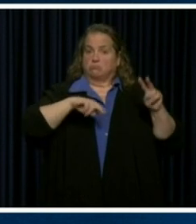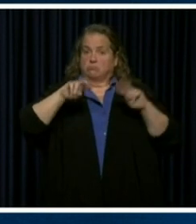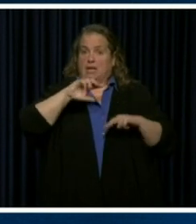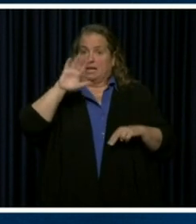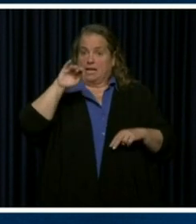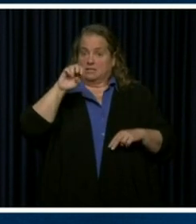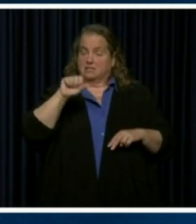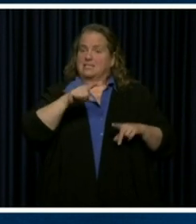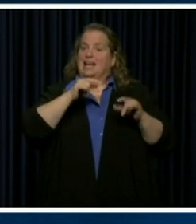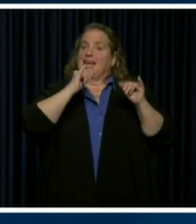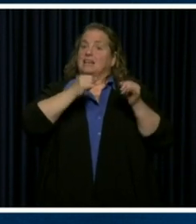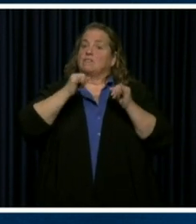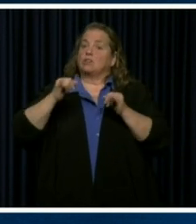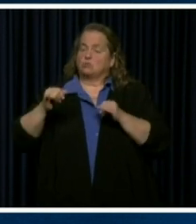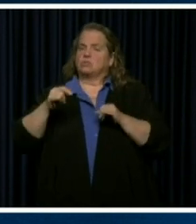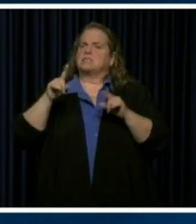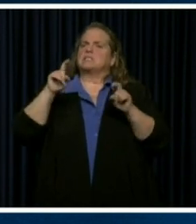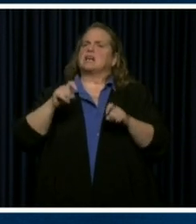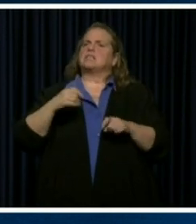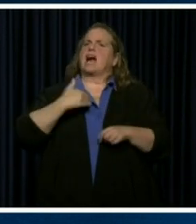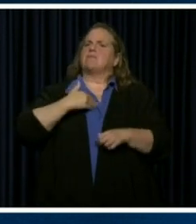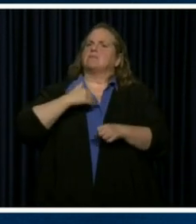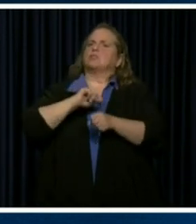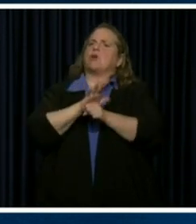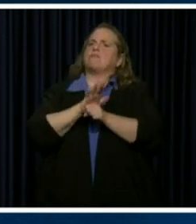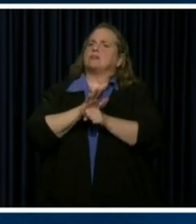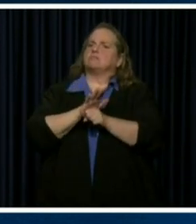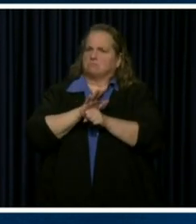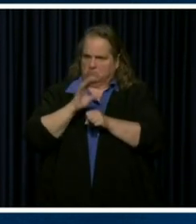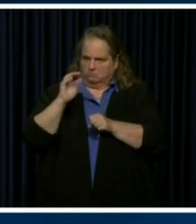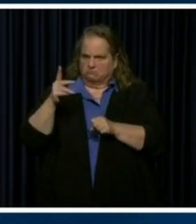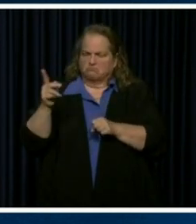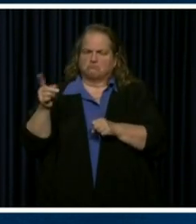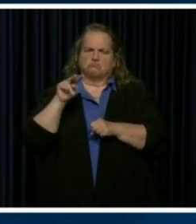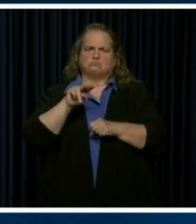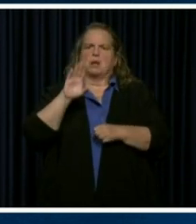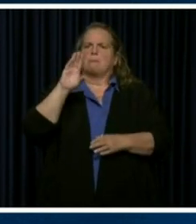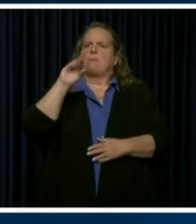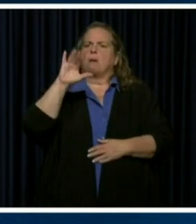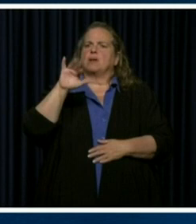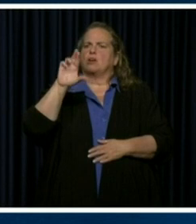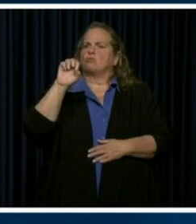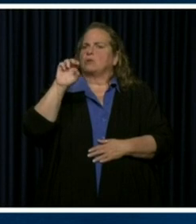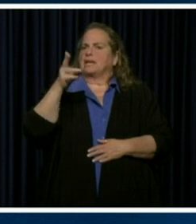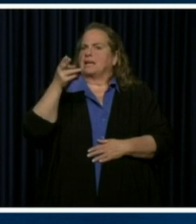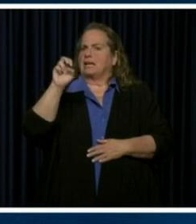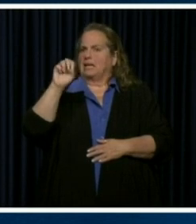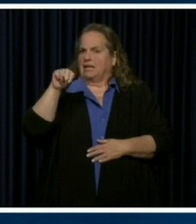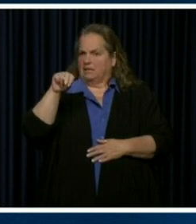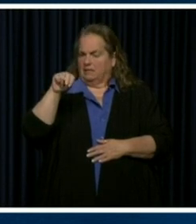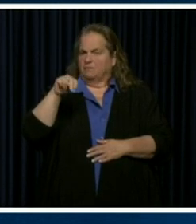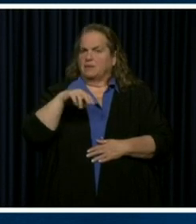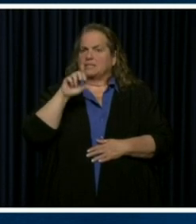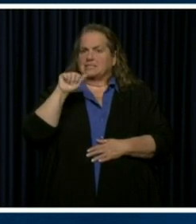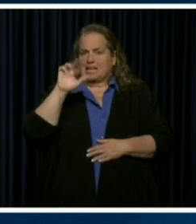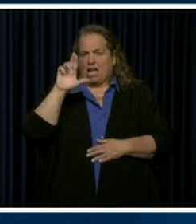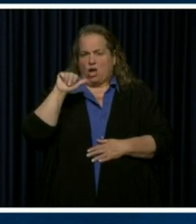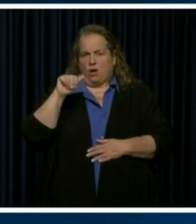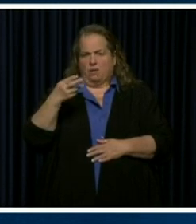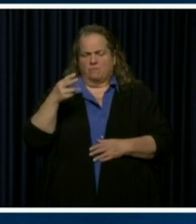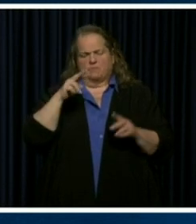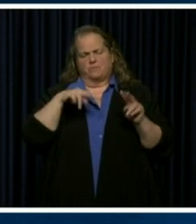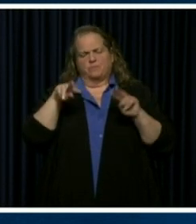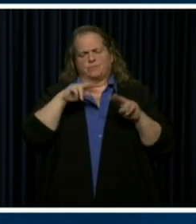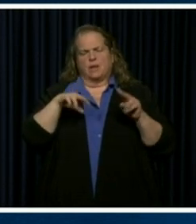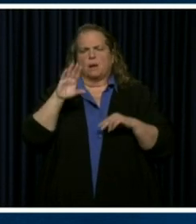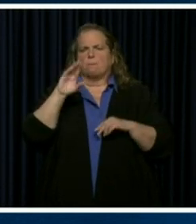individuals who have tested positive for COVID-19. She picks up the case of Bobby Rim. Sarah reviews details about